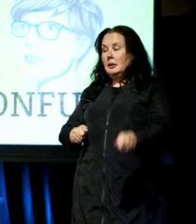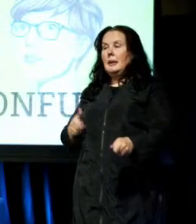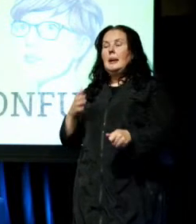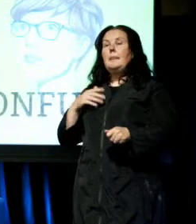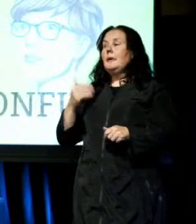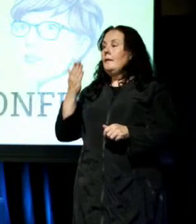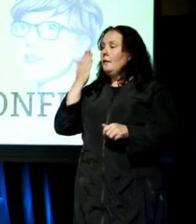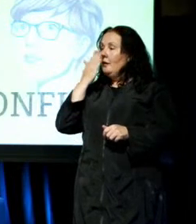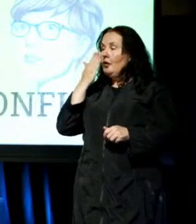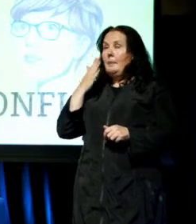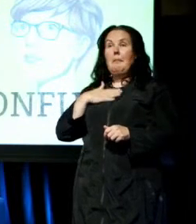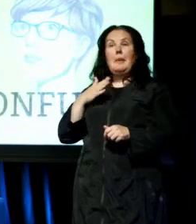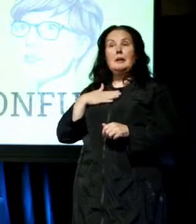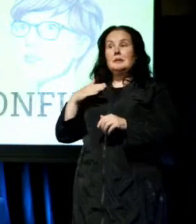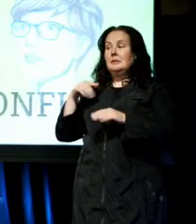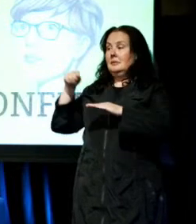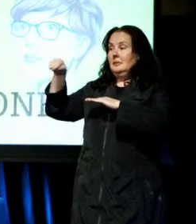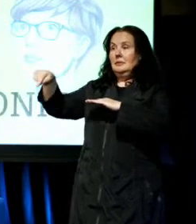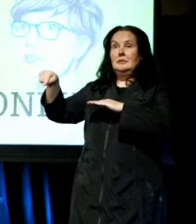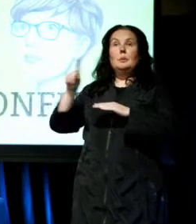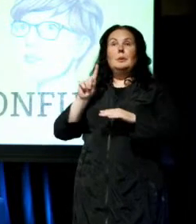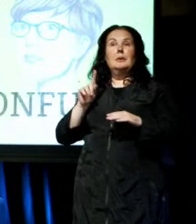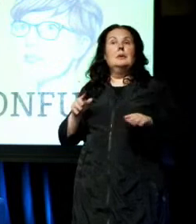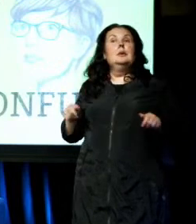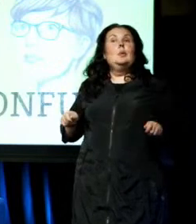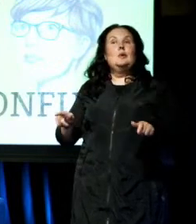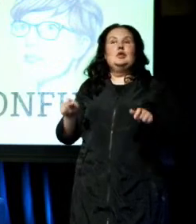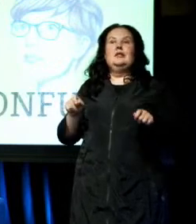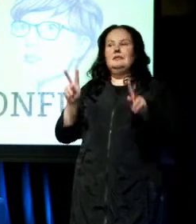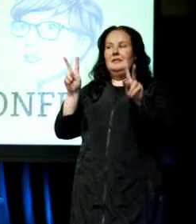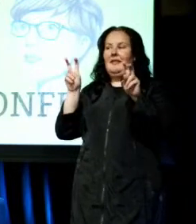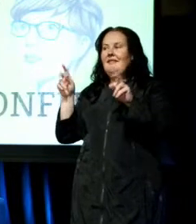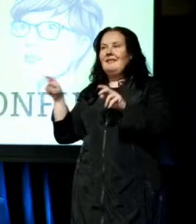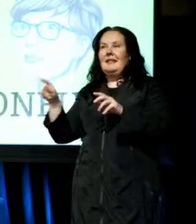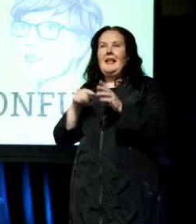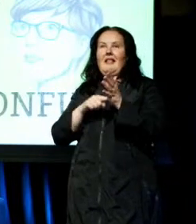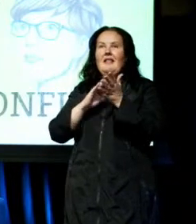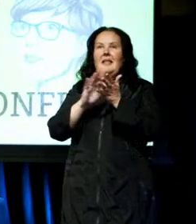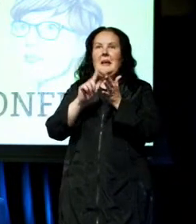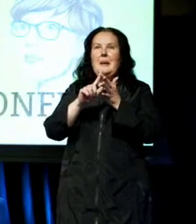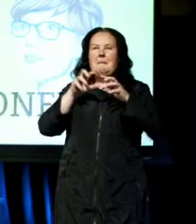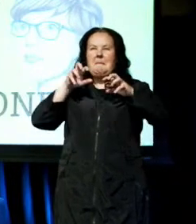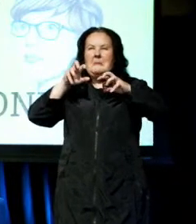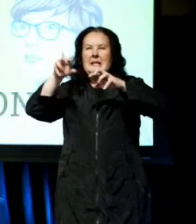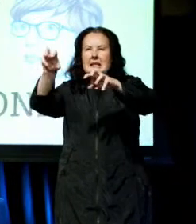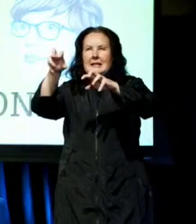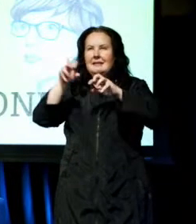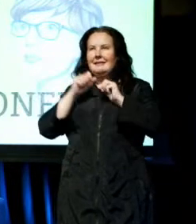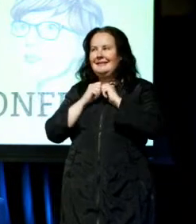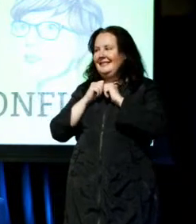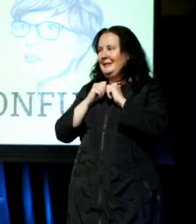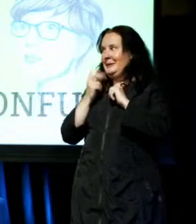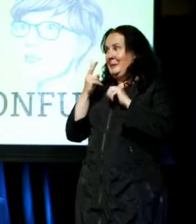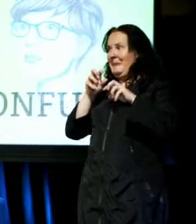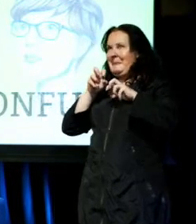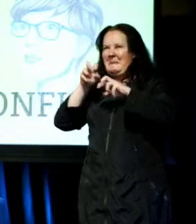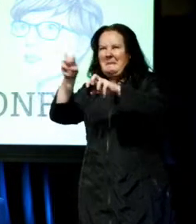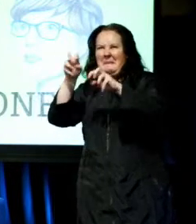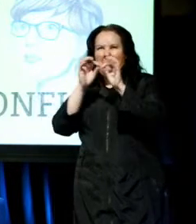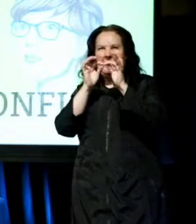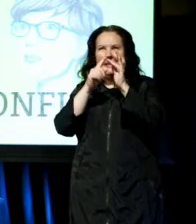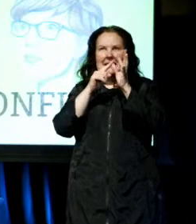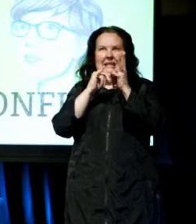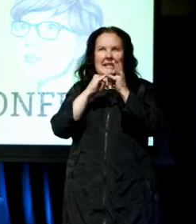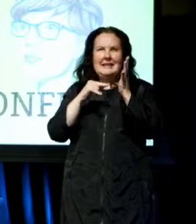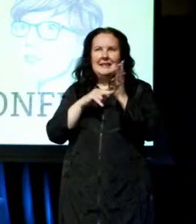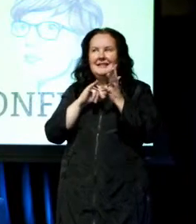my wheelchair, the Beast. The Beast. Hell yeah. Which we tried to get up on the stage, was but too the big. Beast was too beastly. Too beastly.